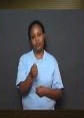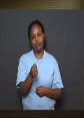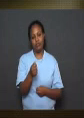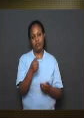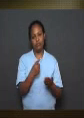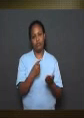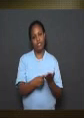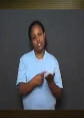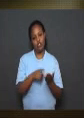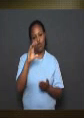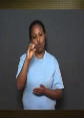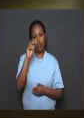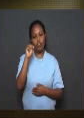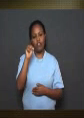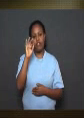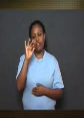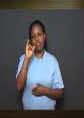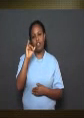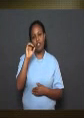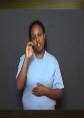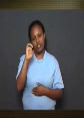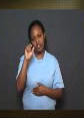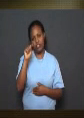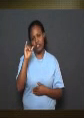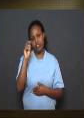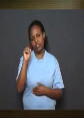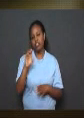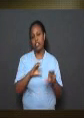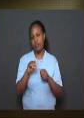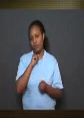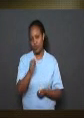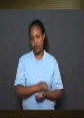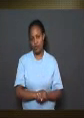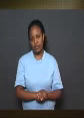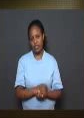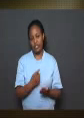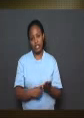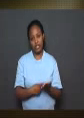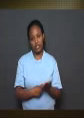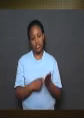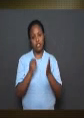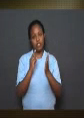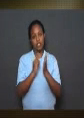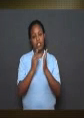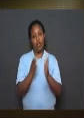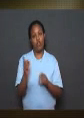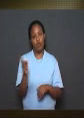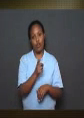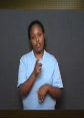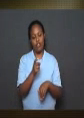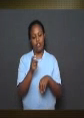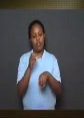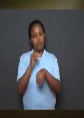or coerced to make a confession. you have the right to seek